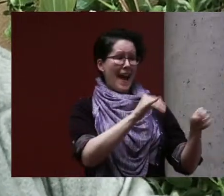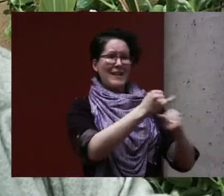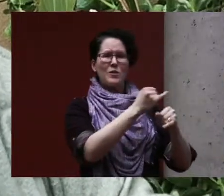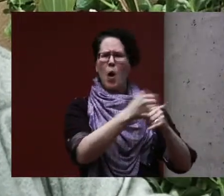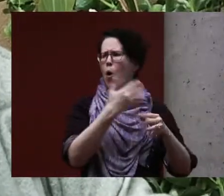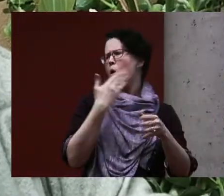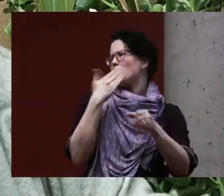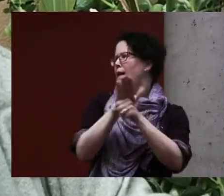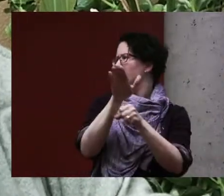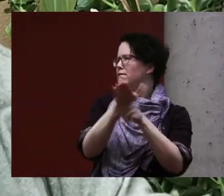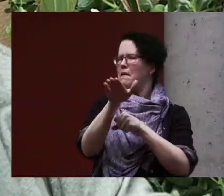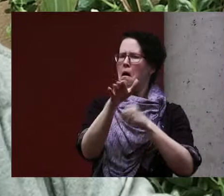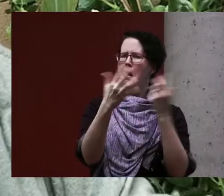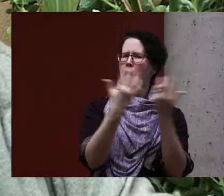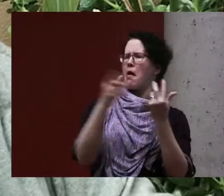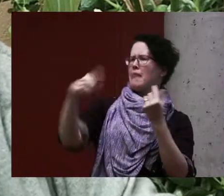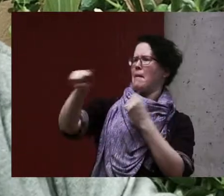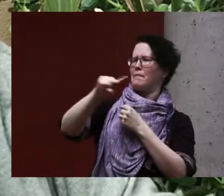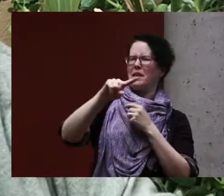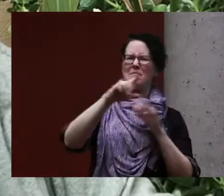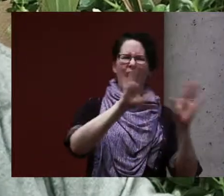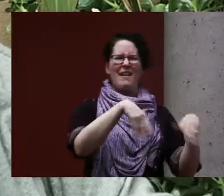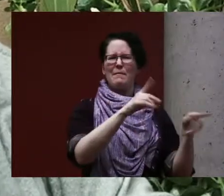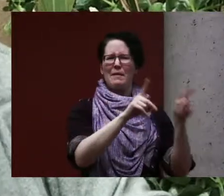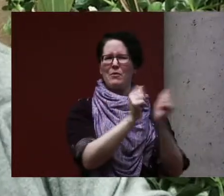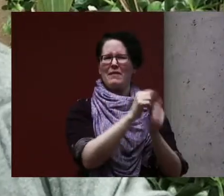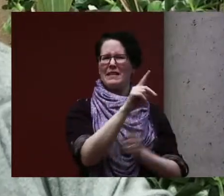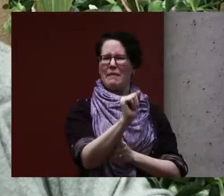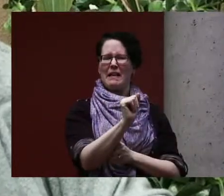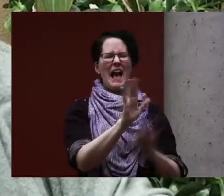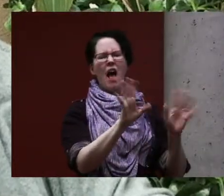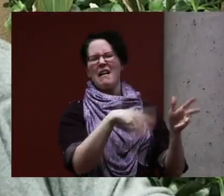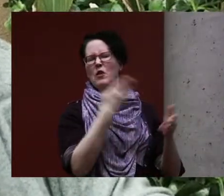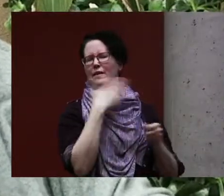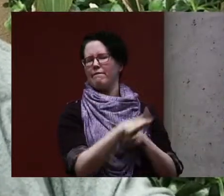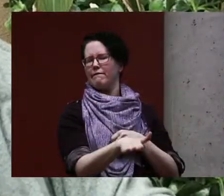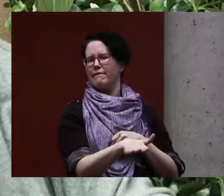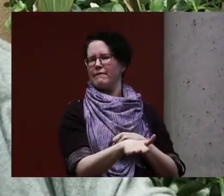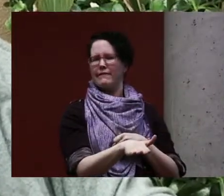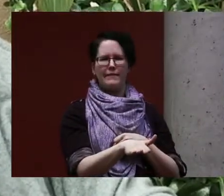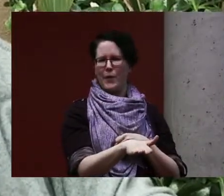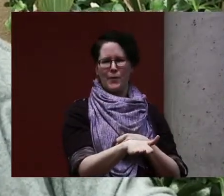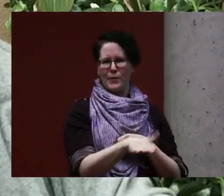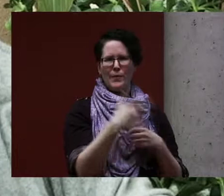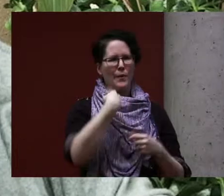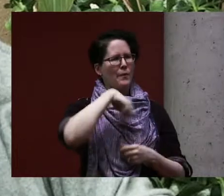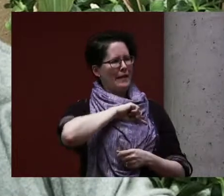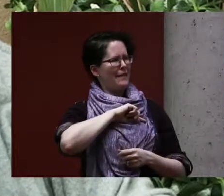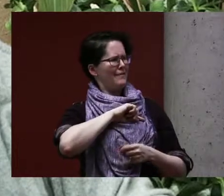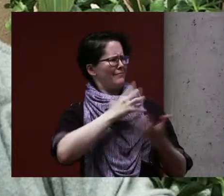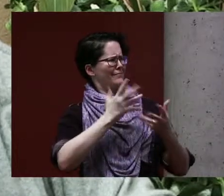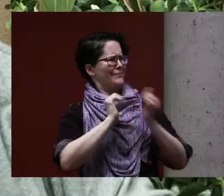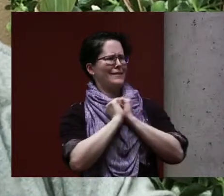for other people, just not people like us. No. We are all